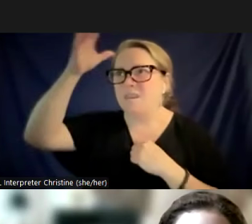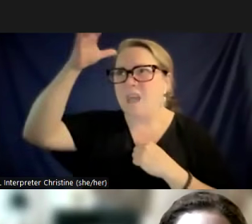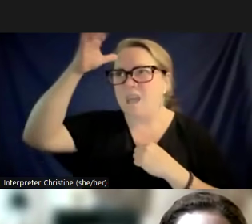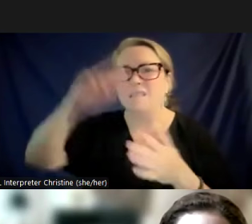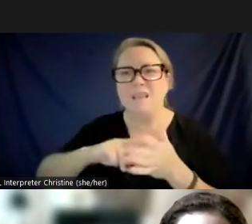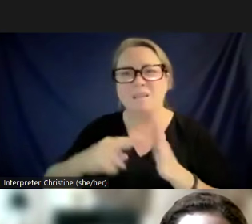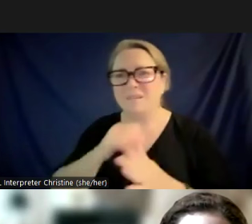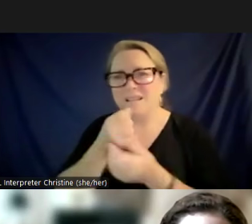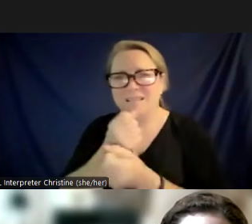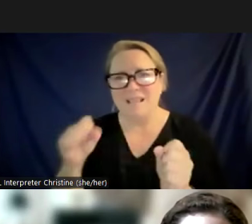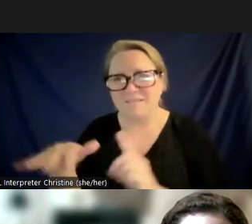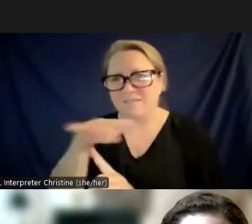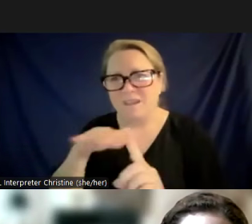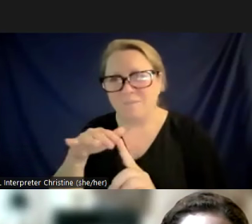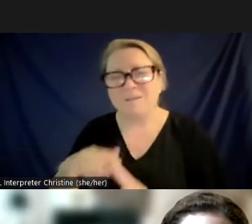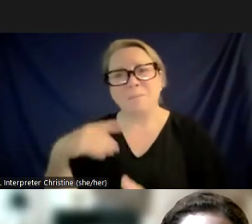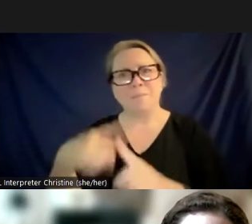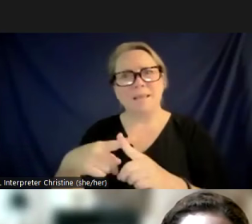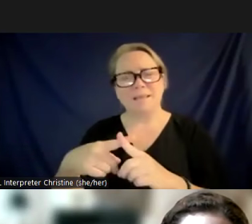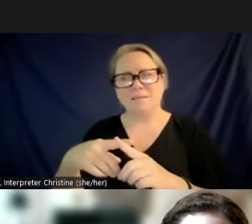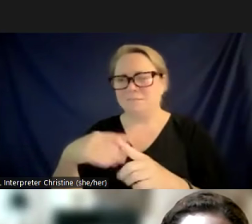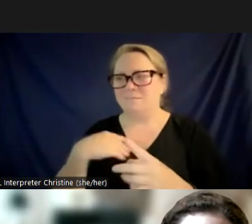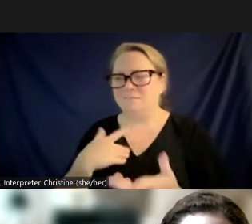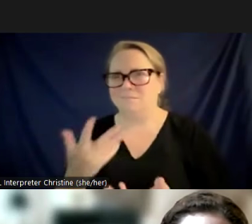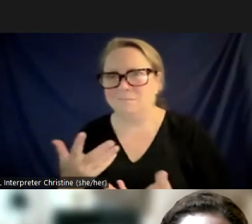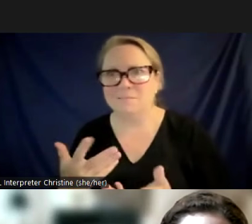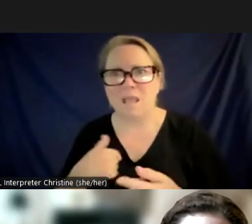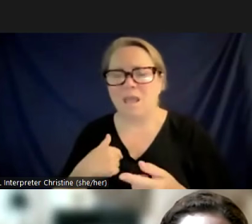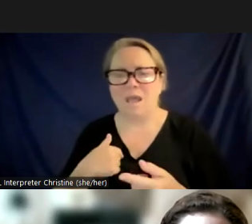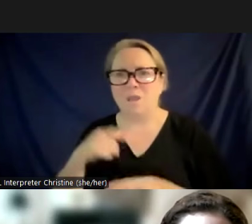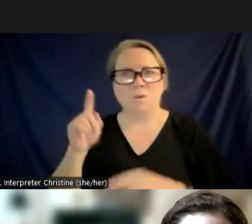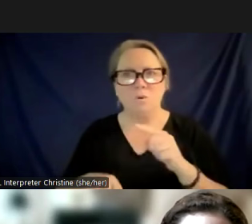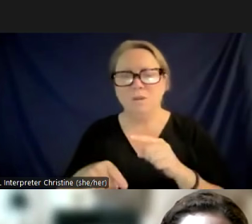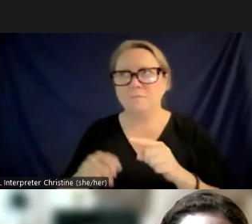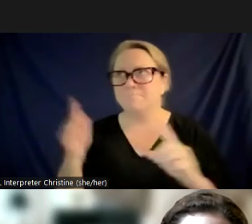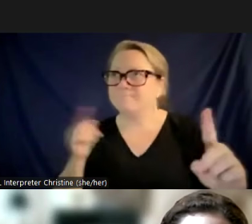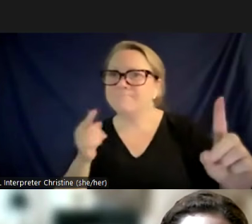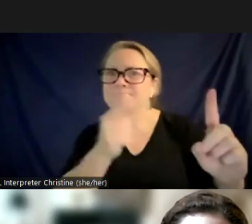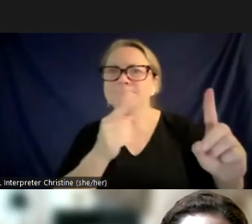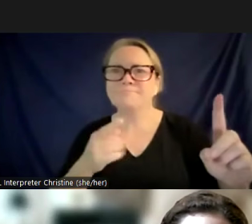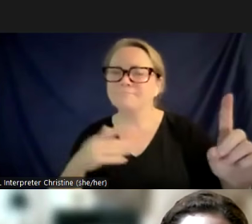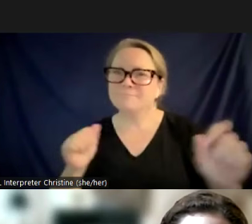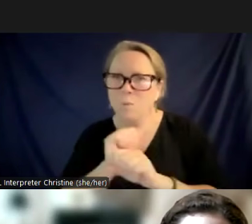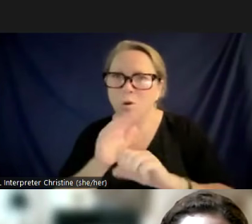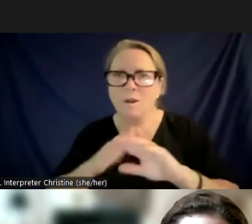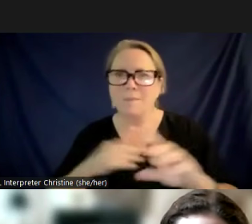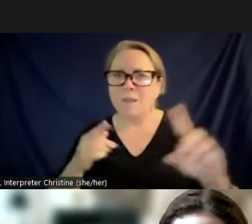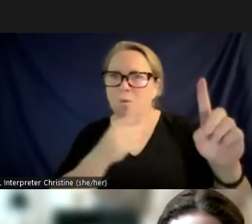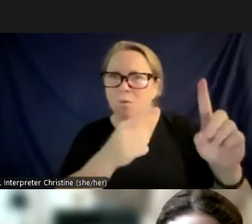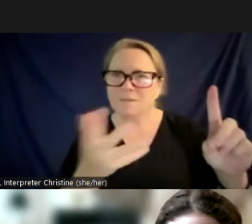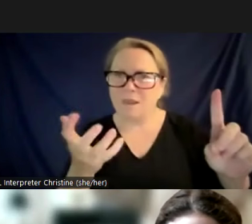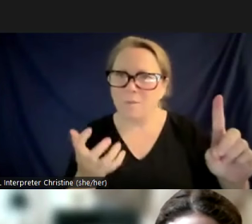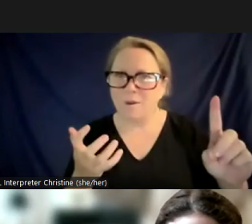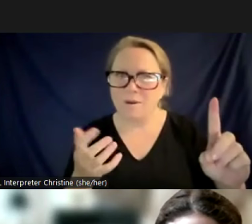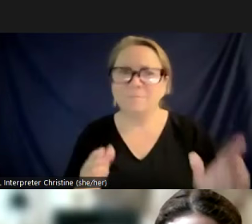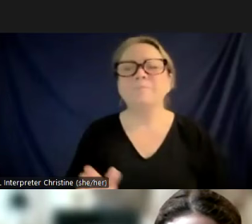predicament. It also put me in a predicament where I wasn't able to pursue the goals that I wanted to pursue. And